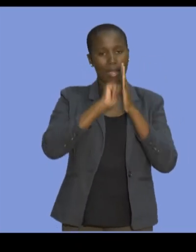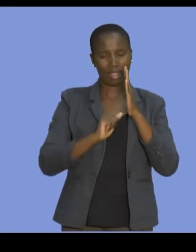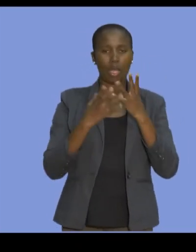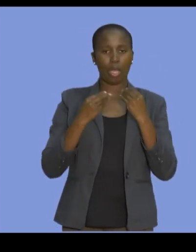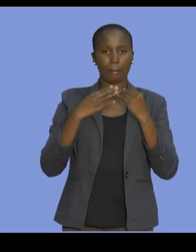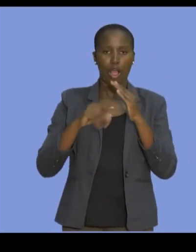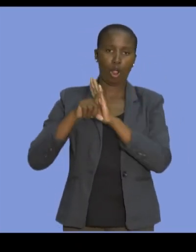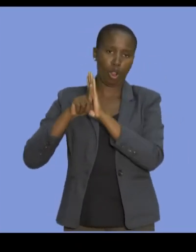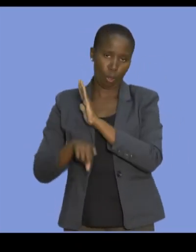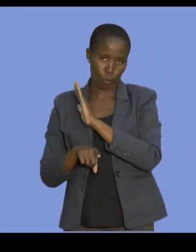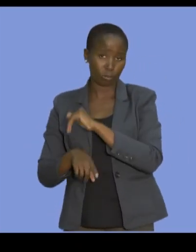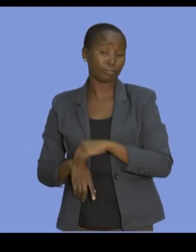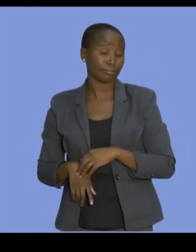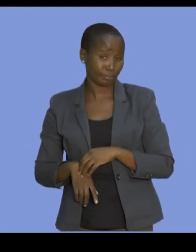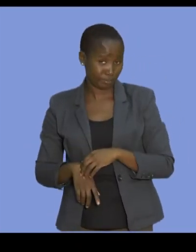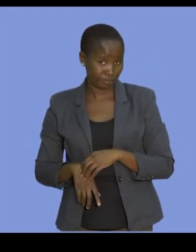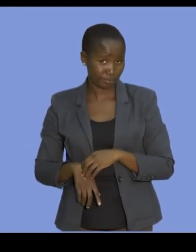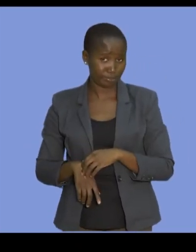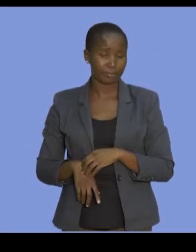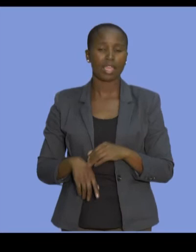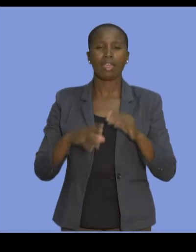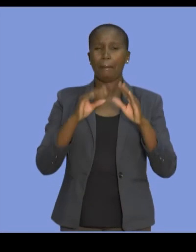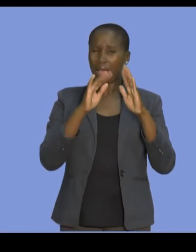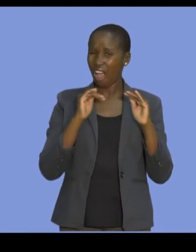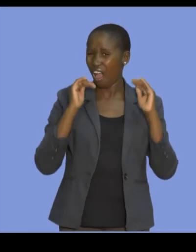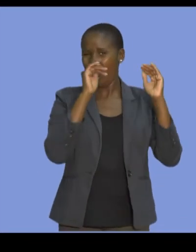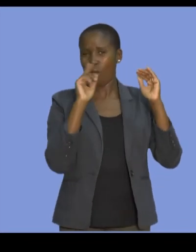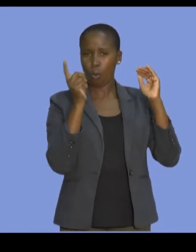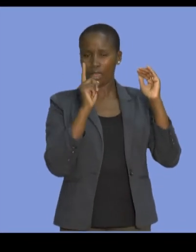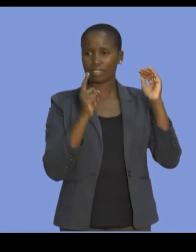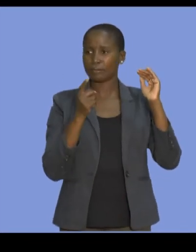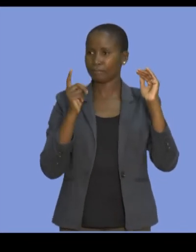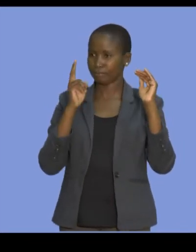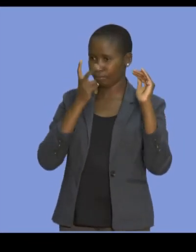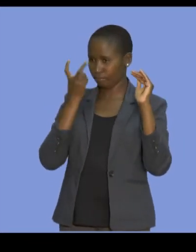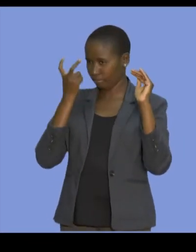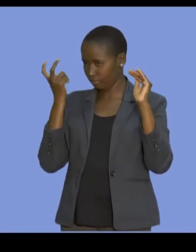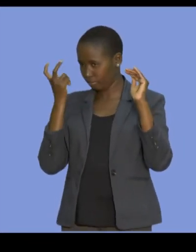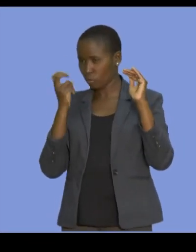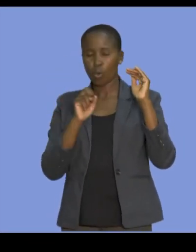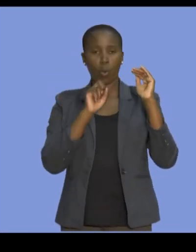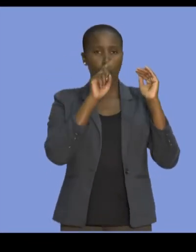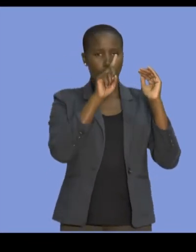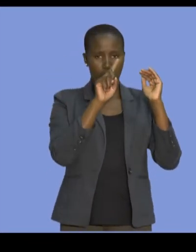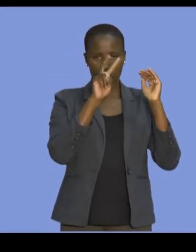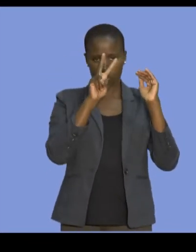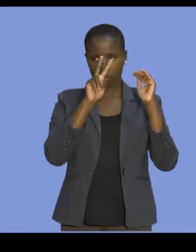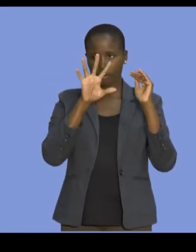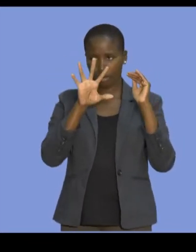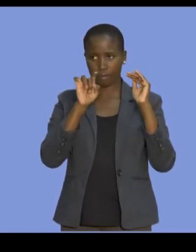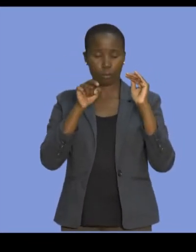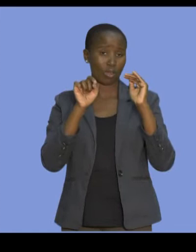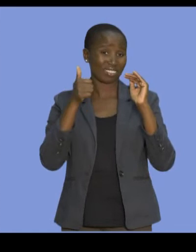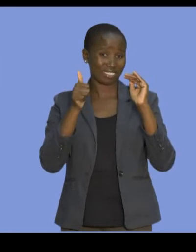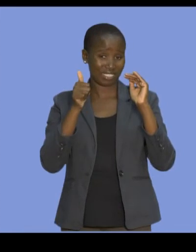So the range, which is the maximum, what is our maximum? The maximum is that. So